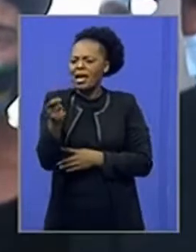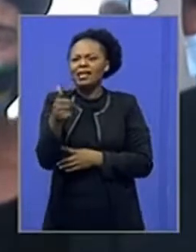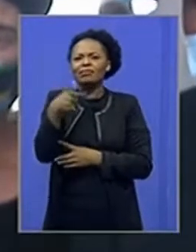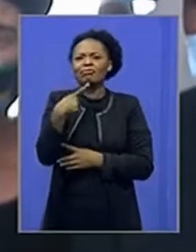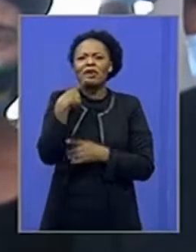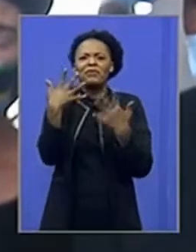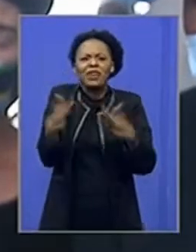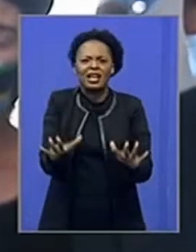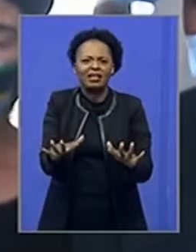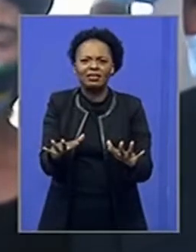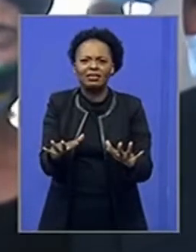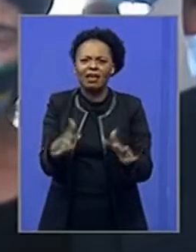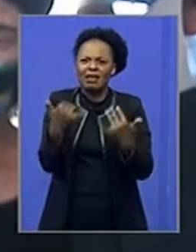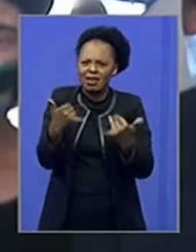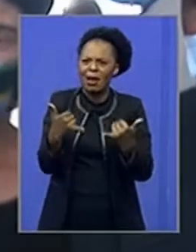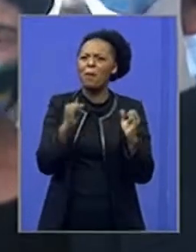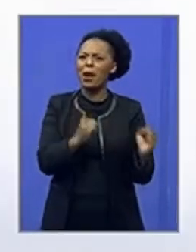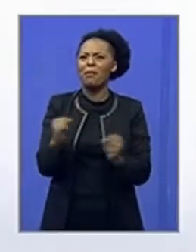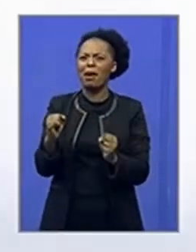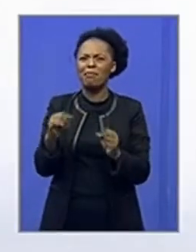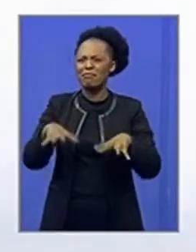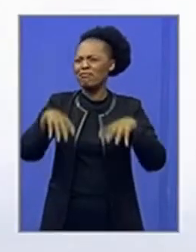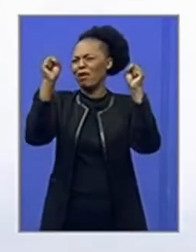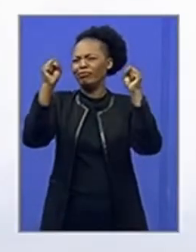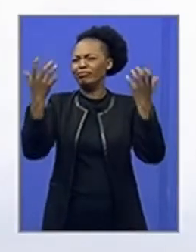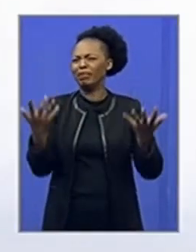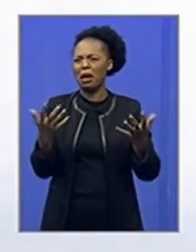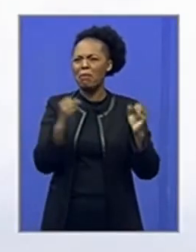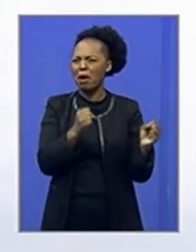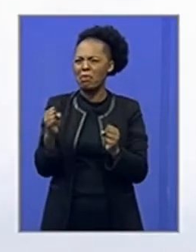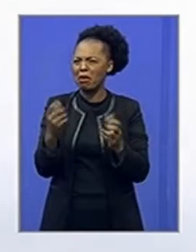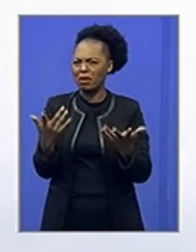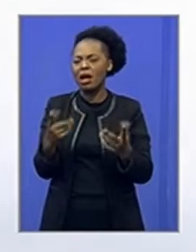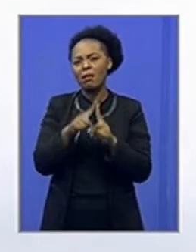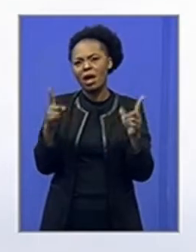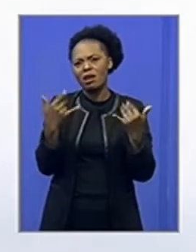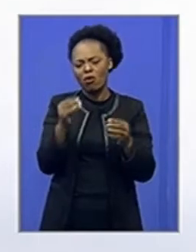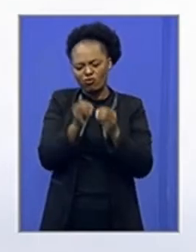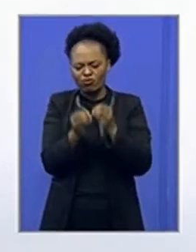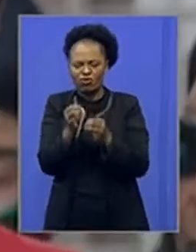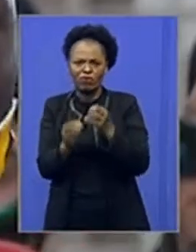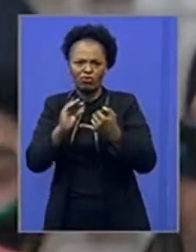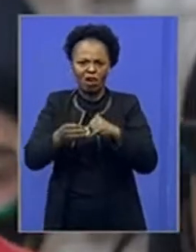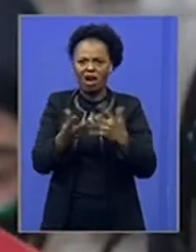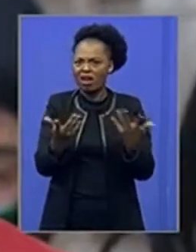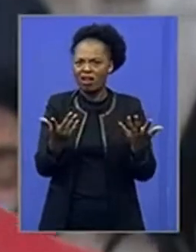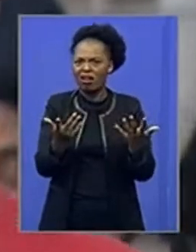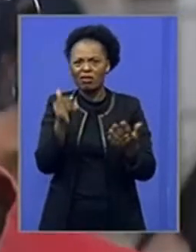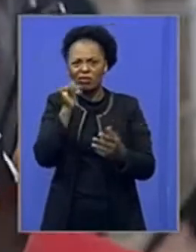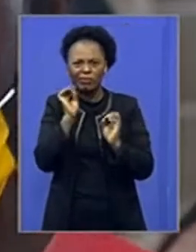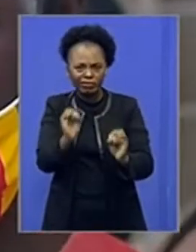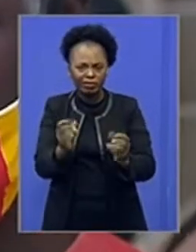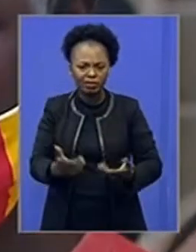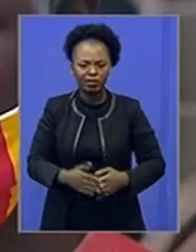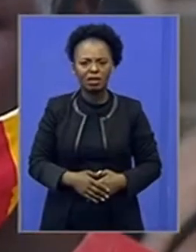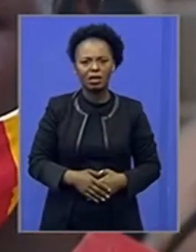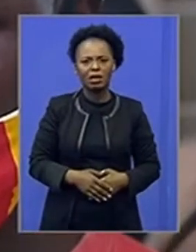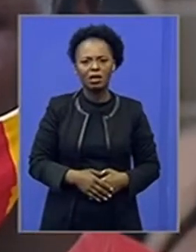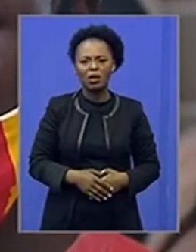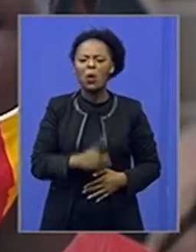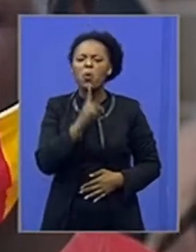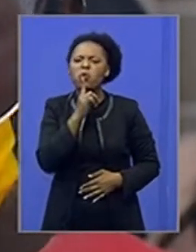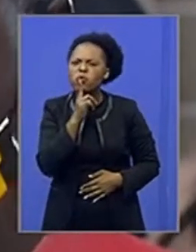So obviously we are still on the ground, we are still replacing. Moragonyana Imagine no saberisa kerese. go a